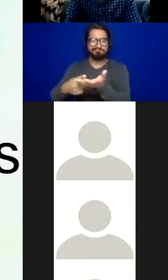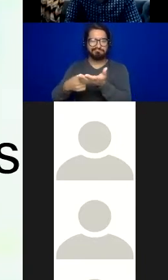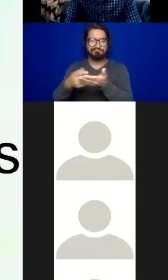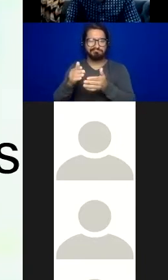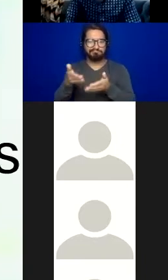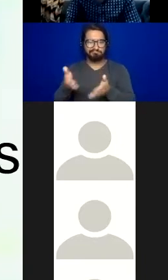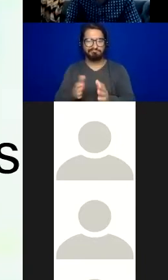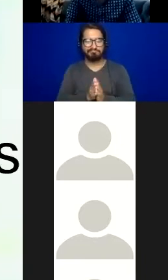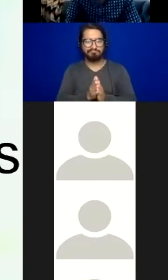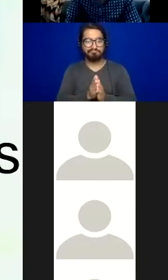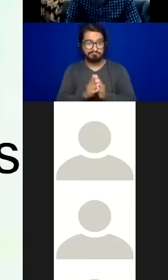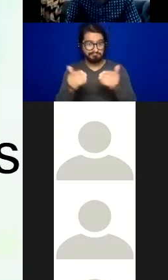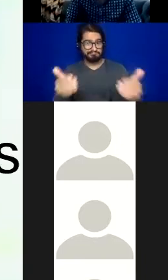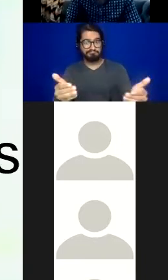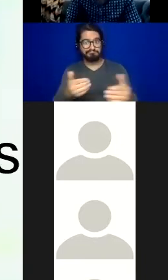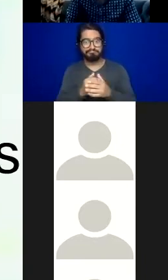Go right ahead, T.